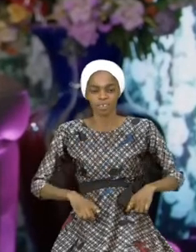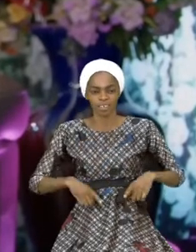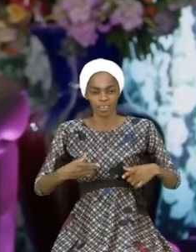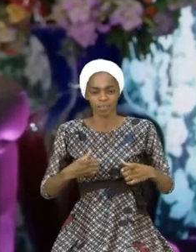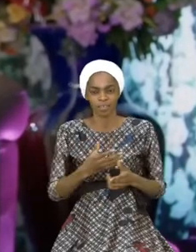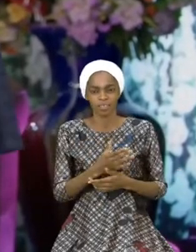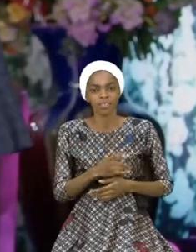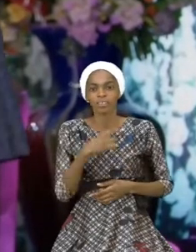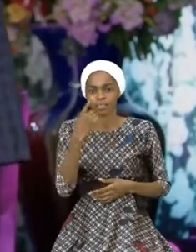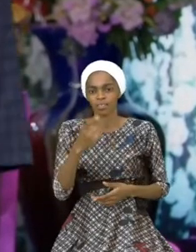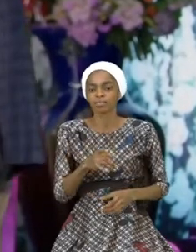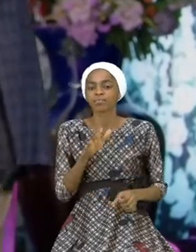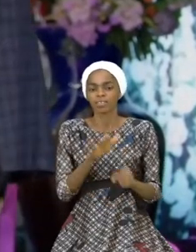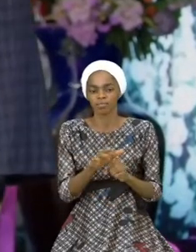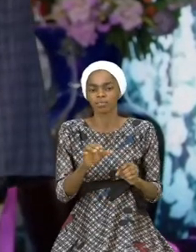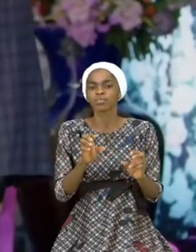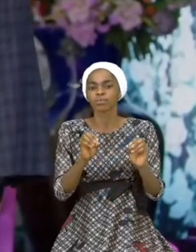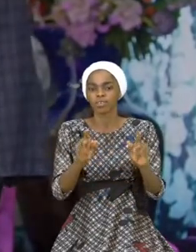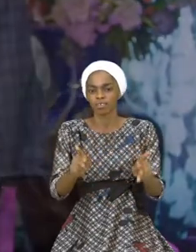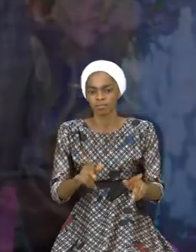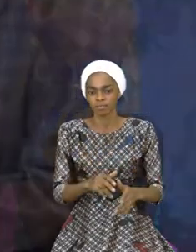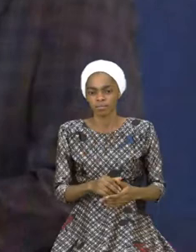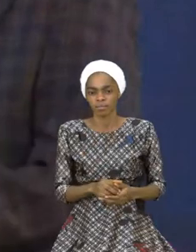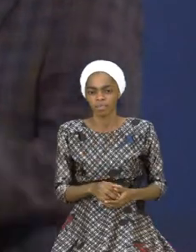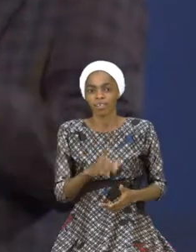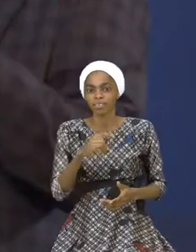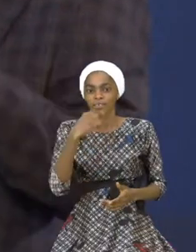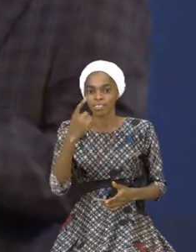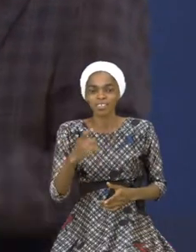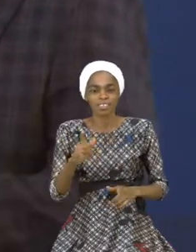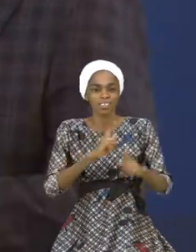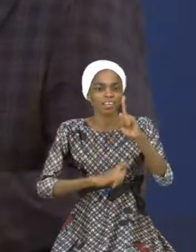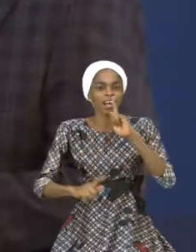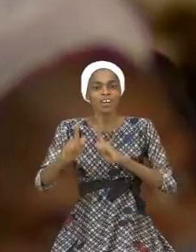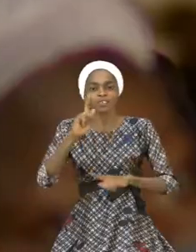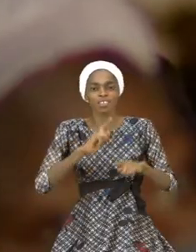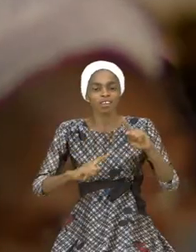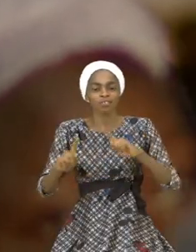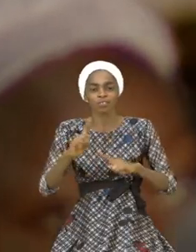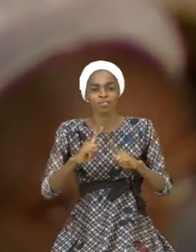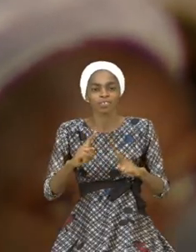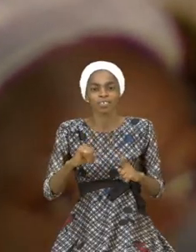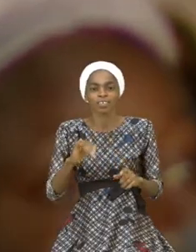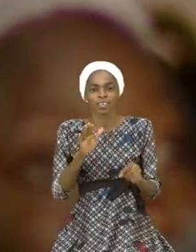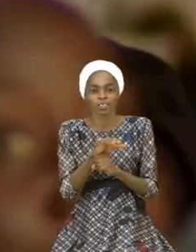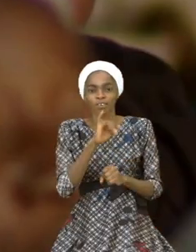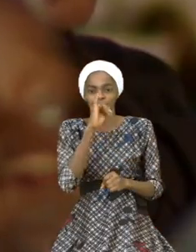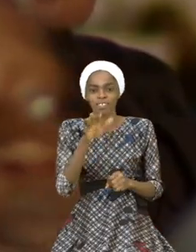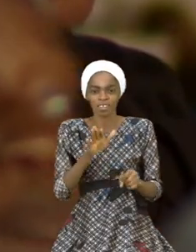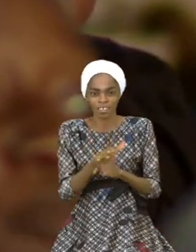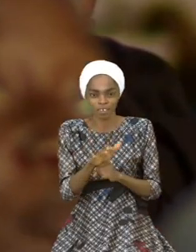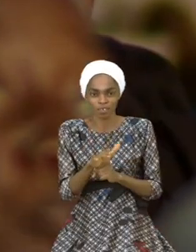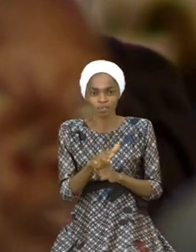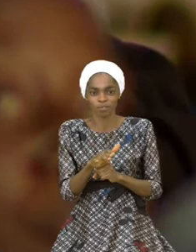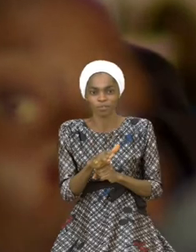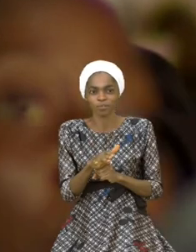see enough is enough somebody there enough is enough enough is